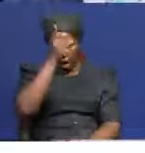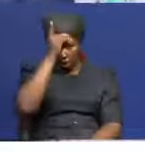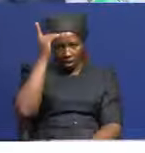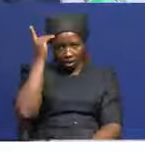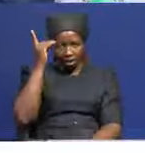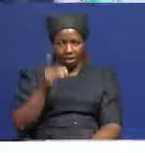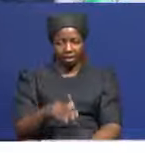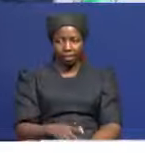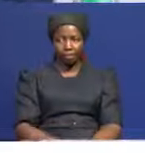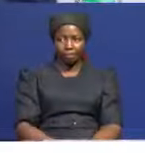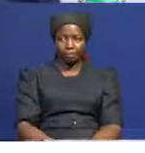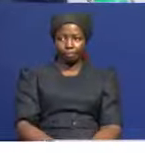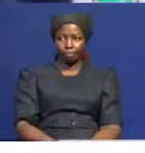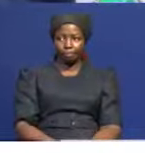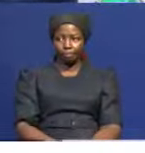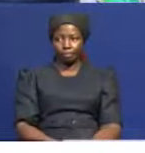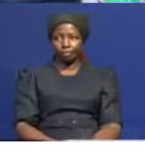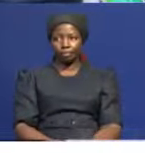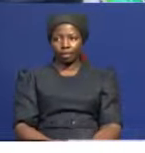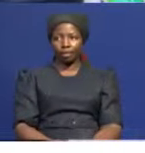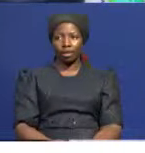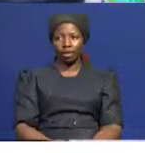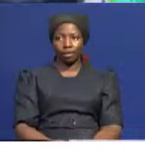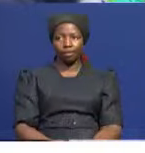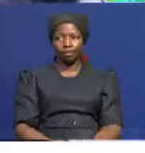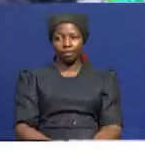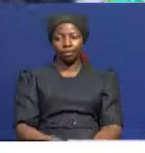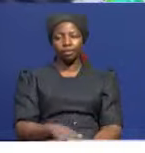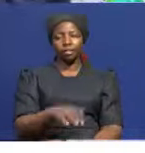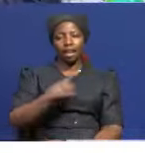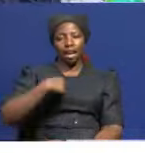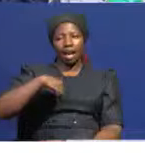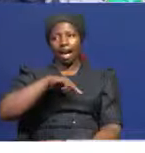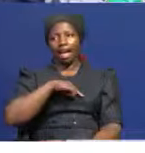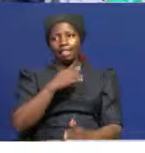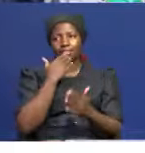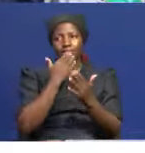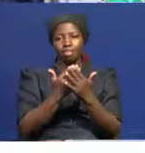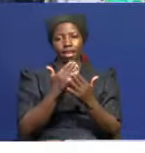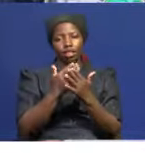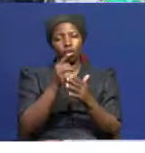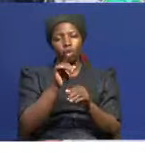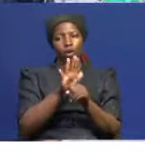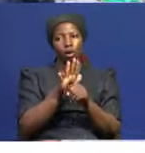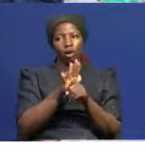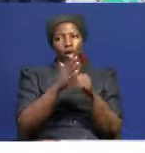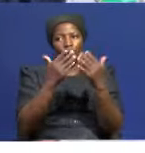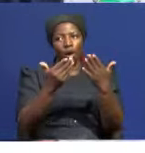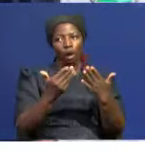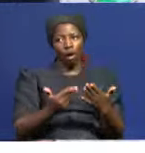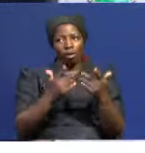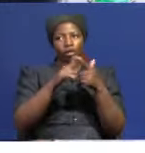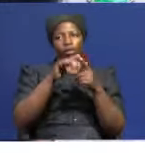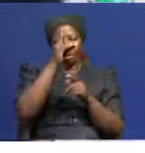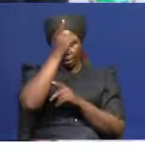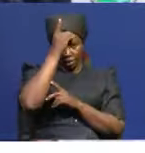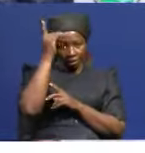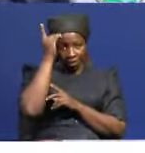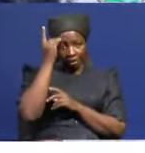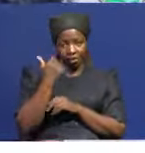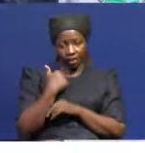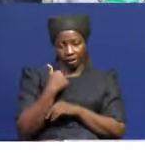Pia wazidi kuboresha mazingara na tunawashukuru sana na karibuni Dagoretti. Tuko na vitengo vyetu